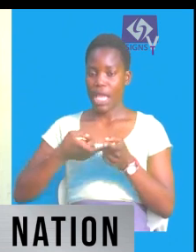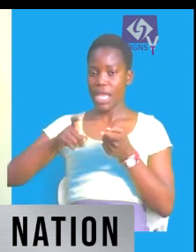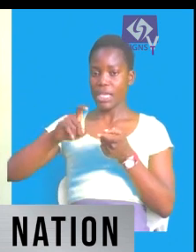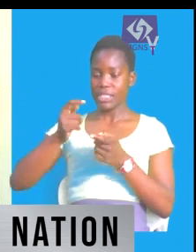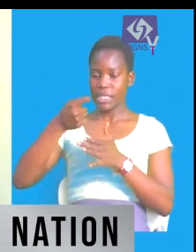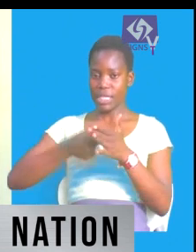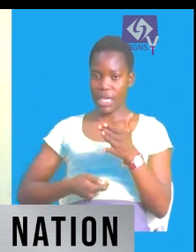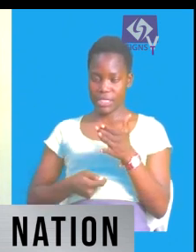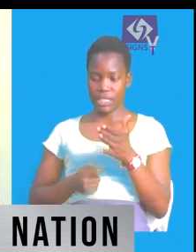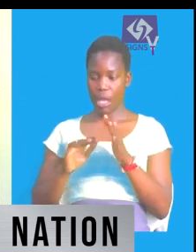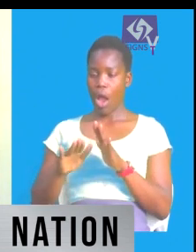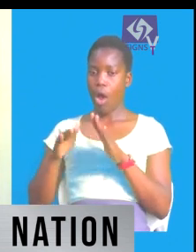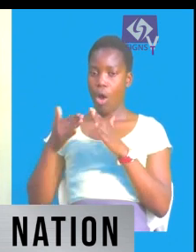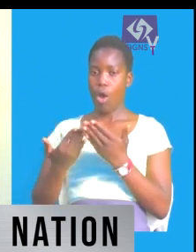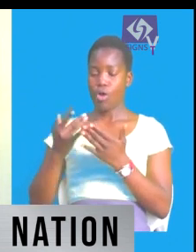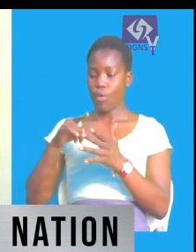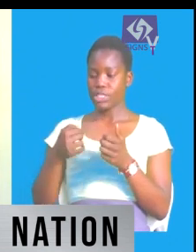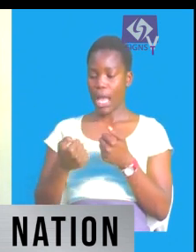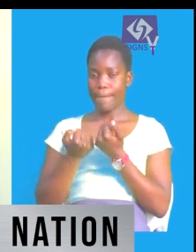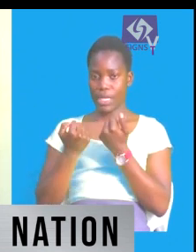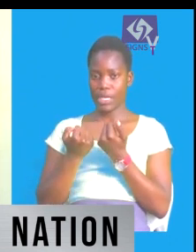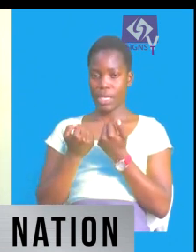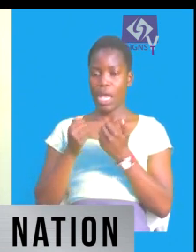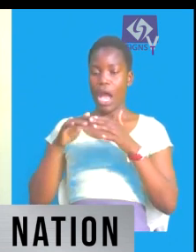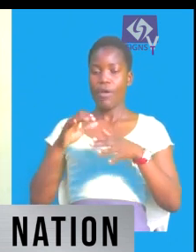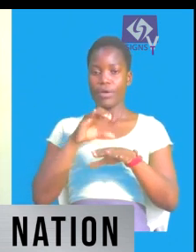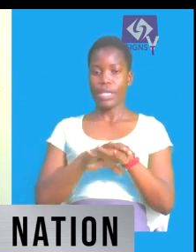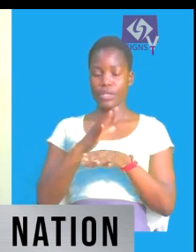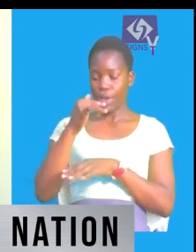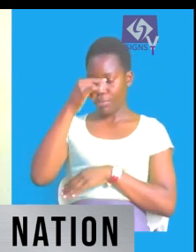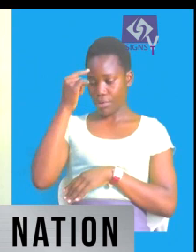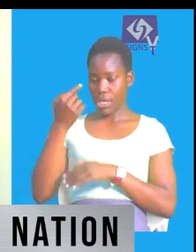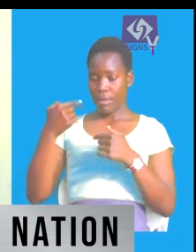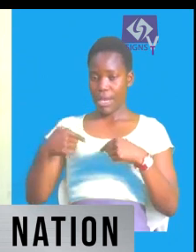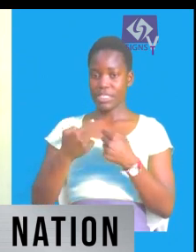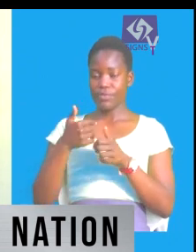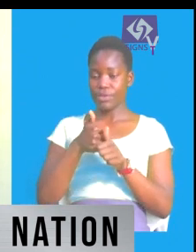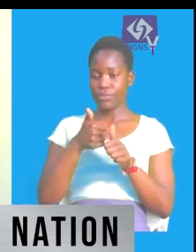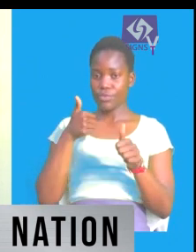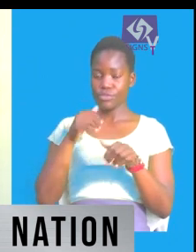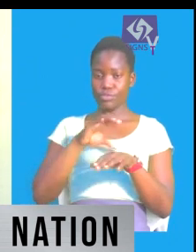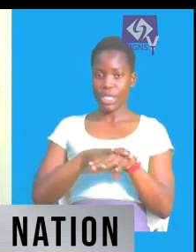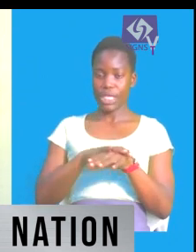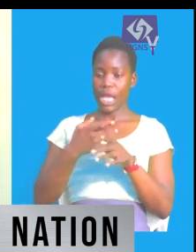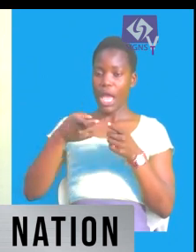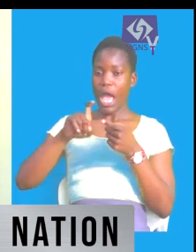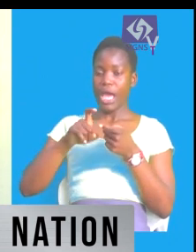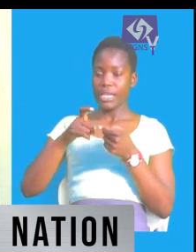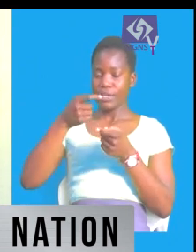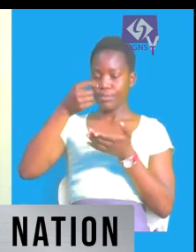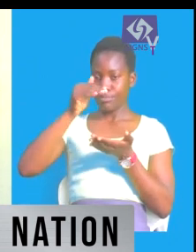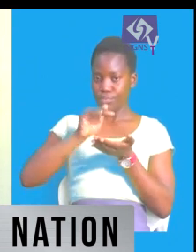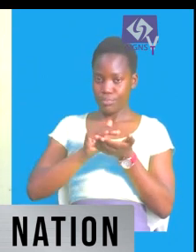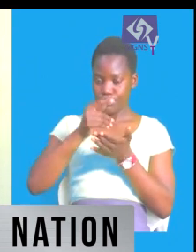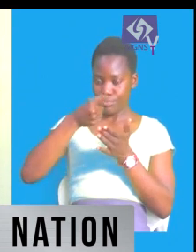taxes? Or what is happening? How are we getting this? I'm not refusing to get subsidized fertilizer, but can there be